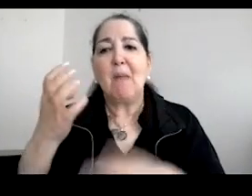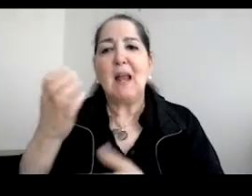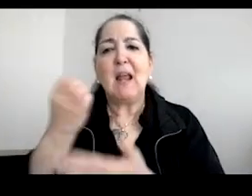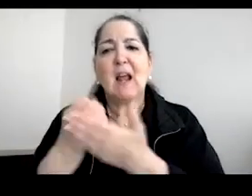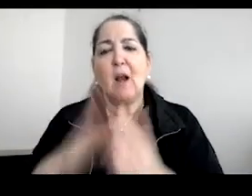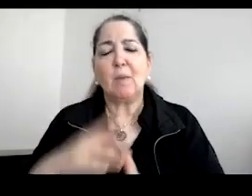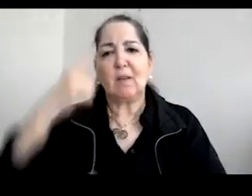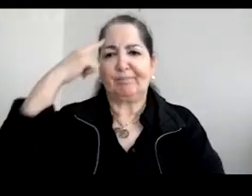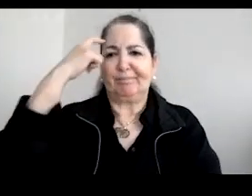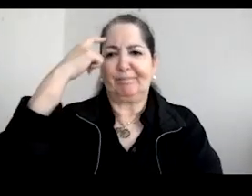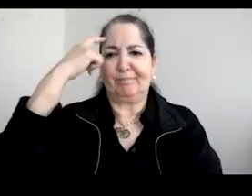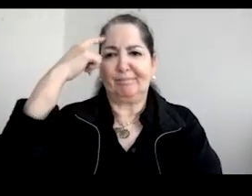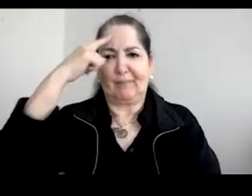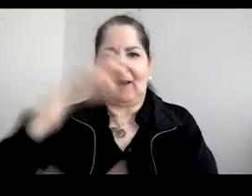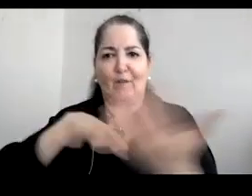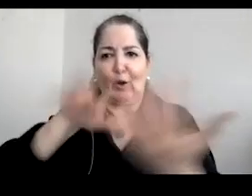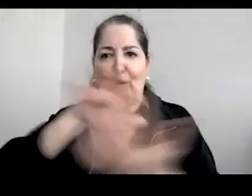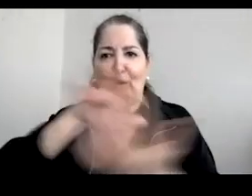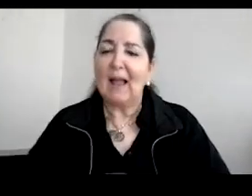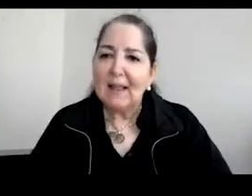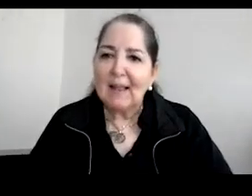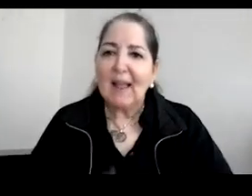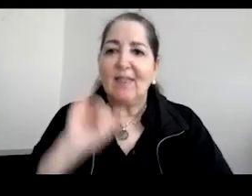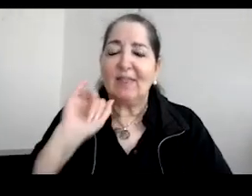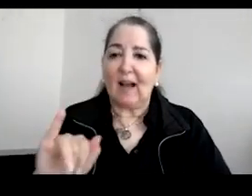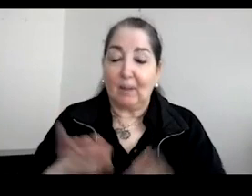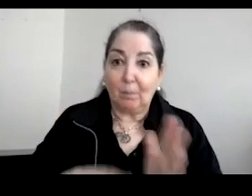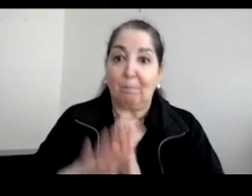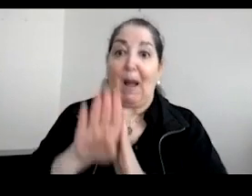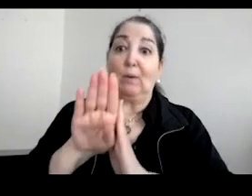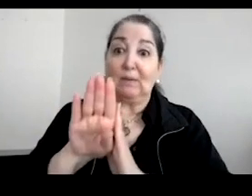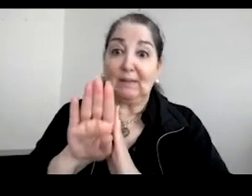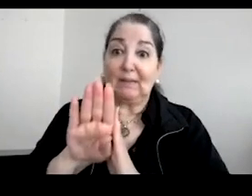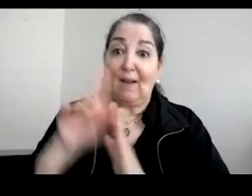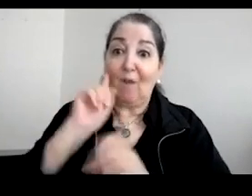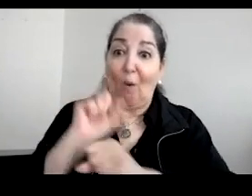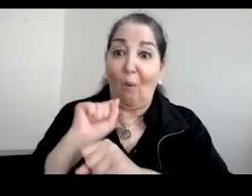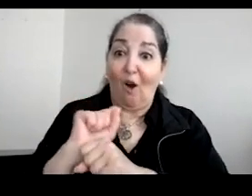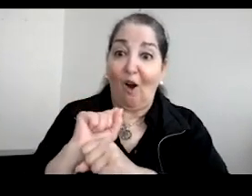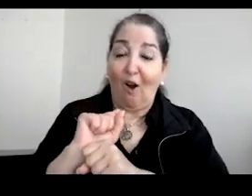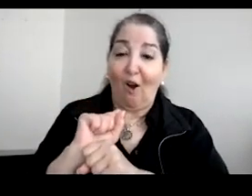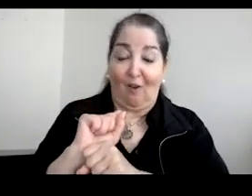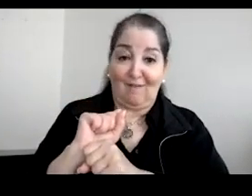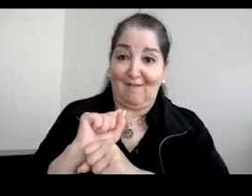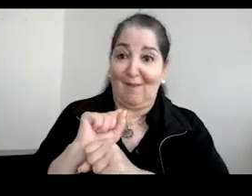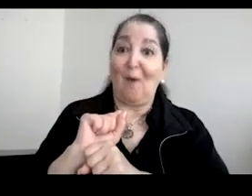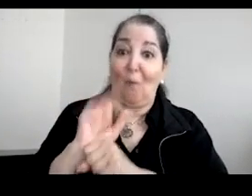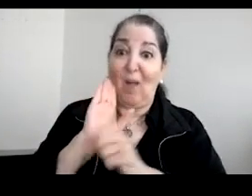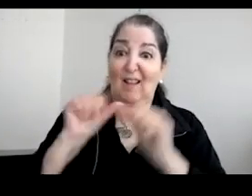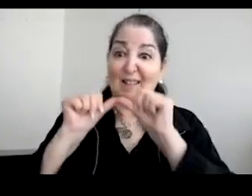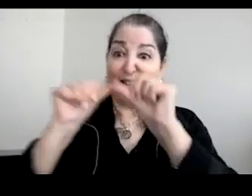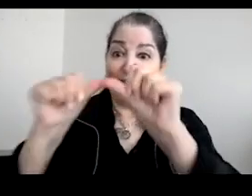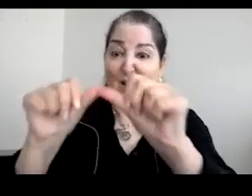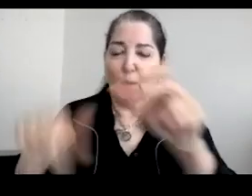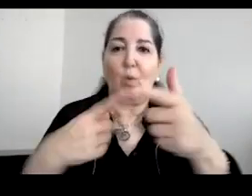about whether this rebound is really going to last or whether this is just a blip in the data, perhaps some